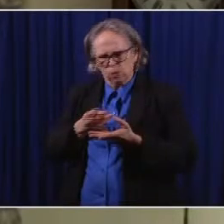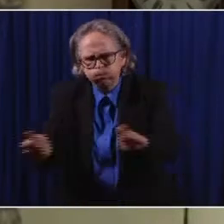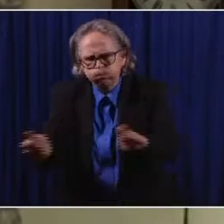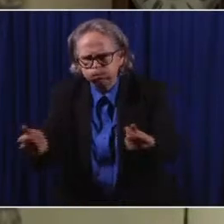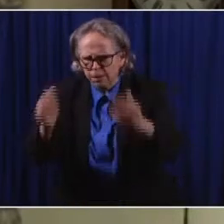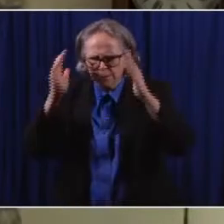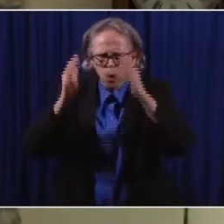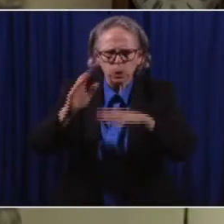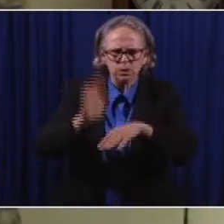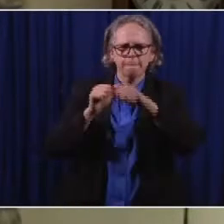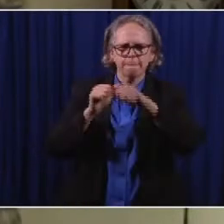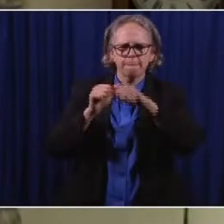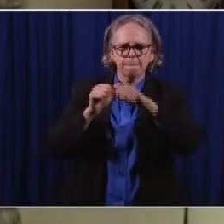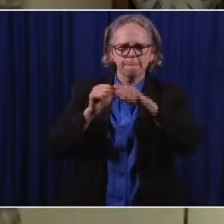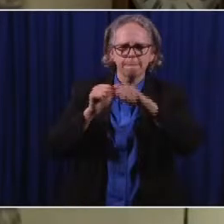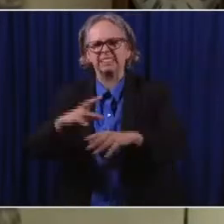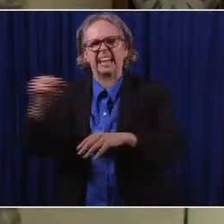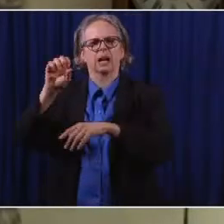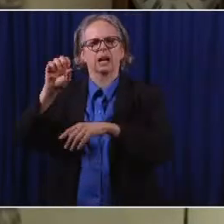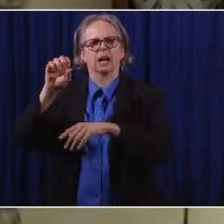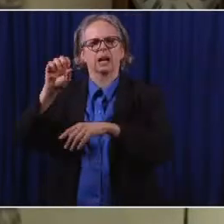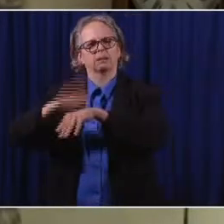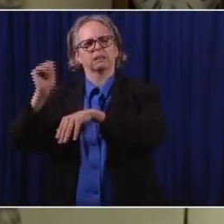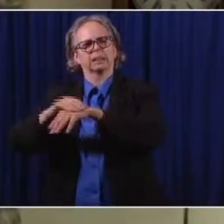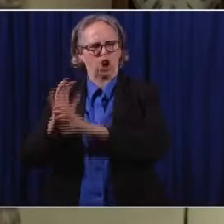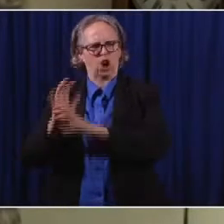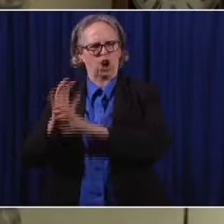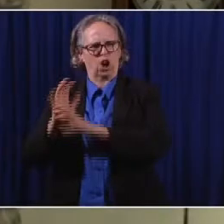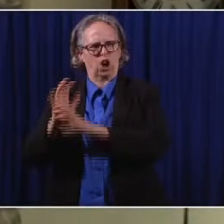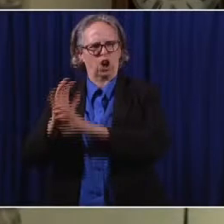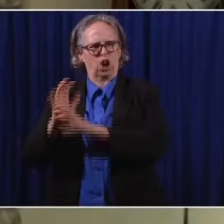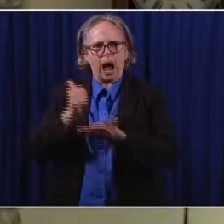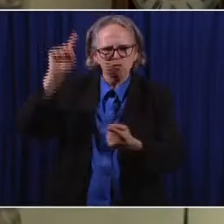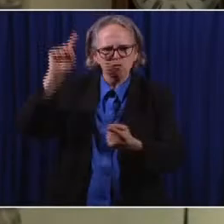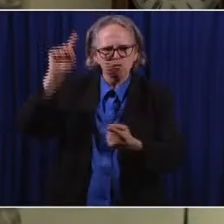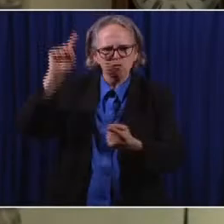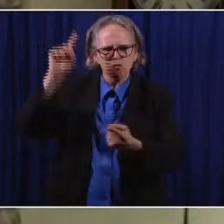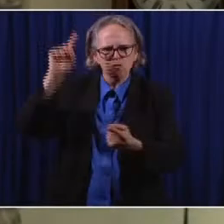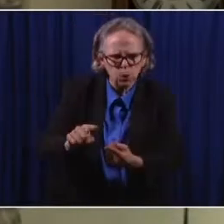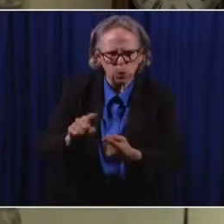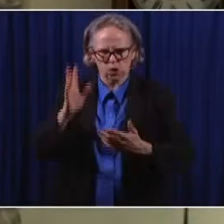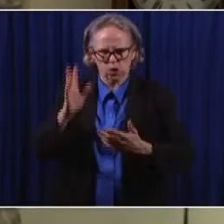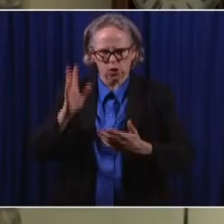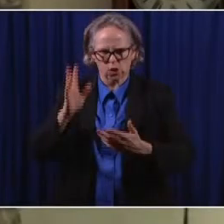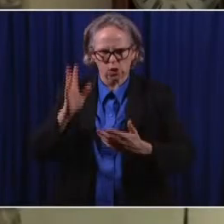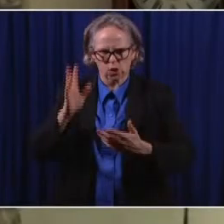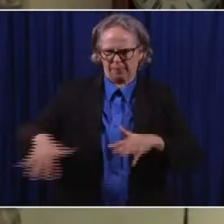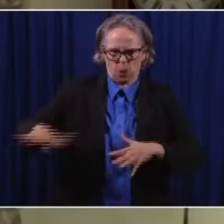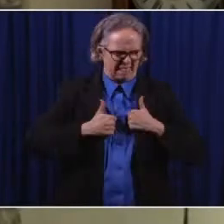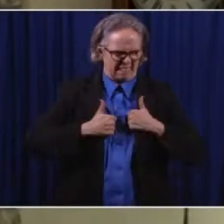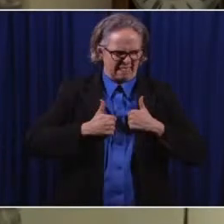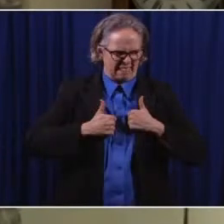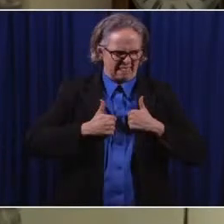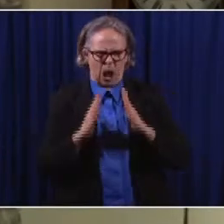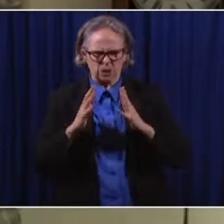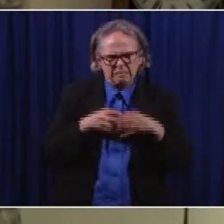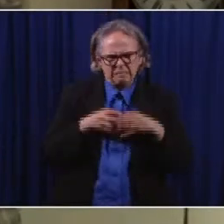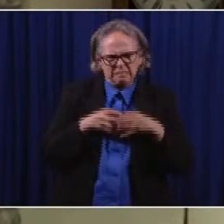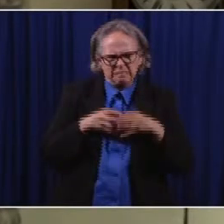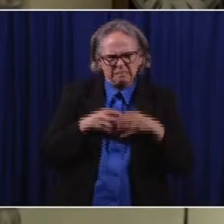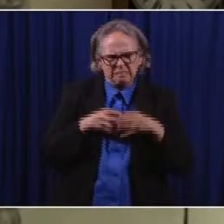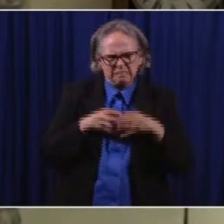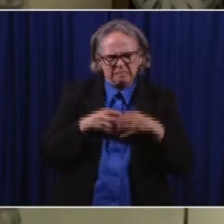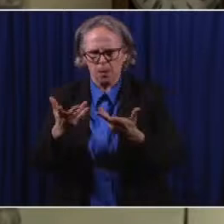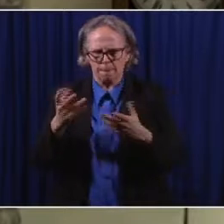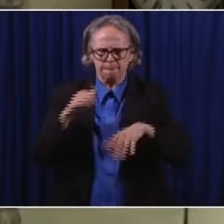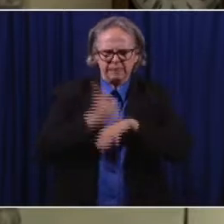will primarily focus on reducing housing density, installing touchless equipment, partitions, and hand washing stations. The